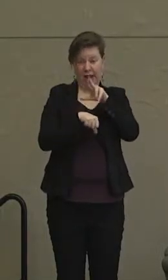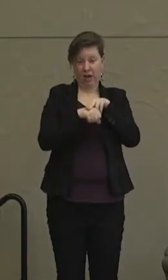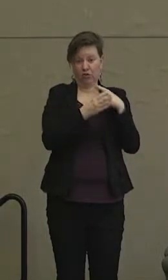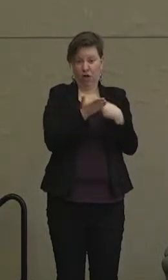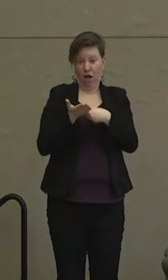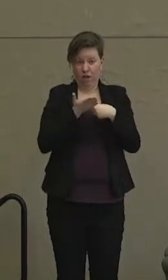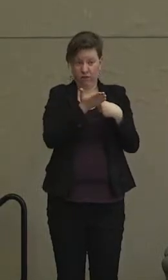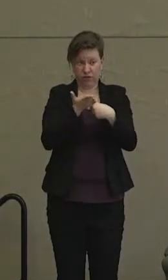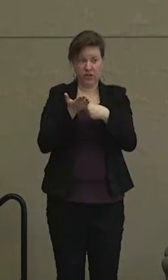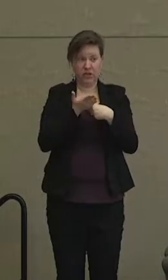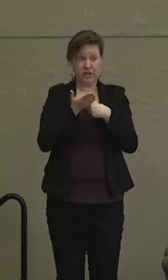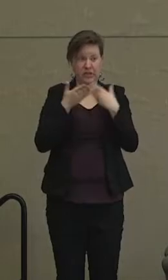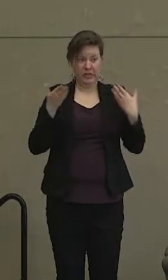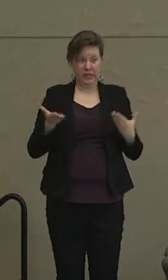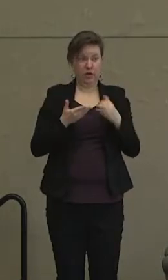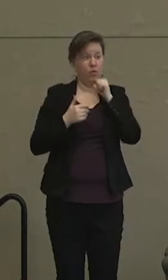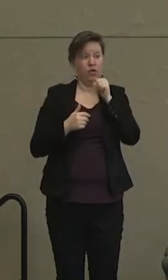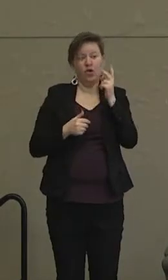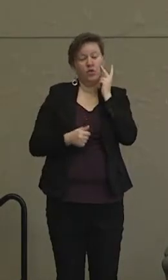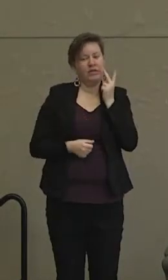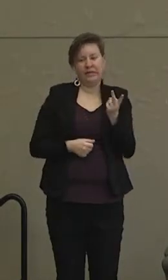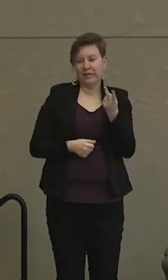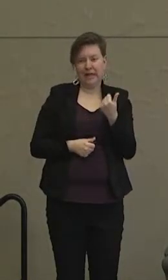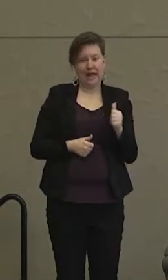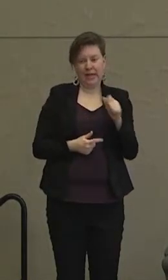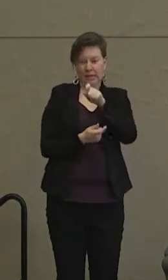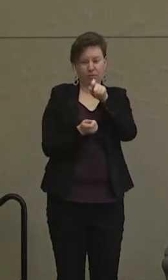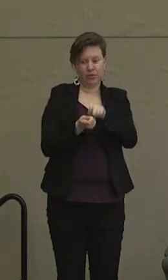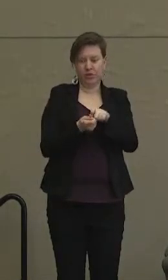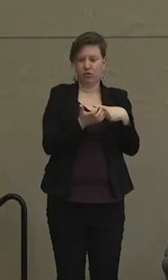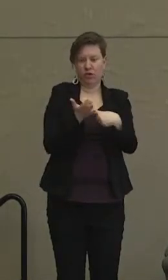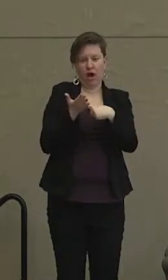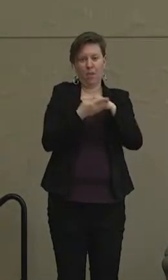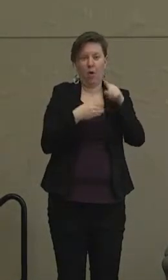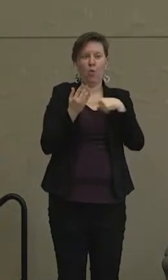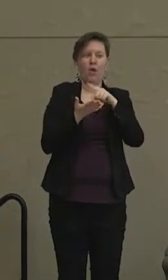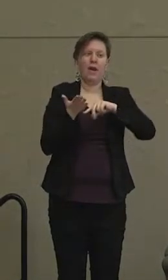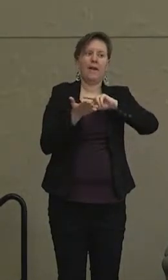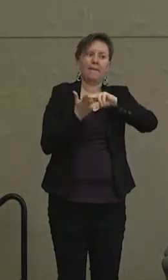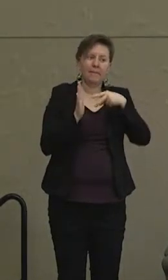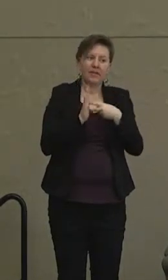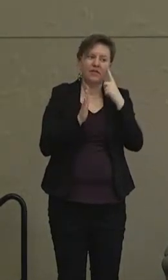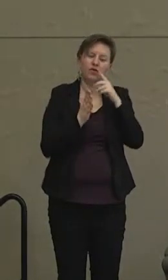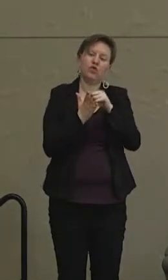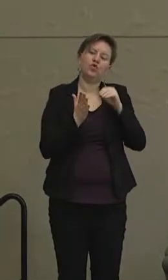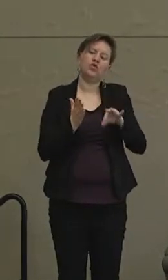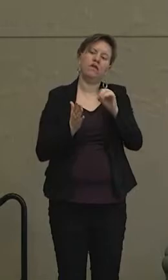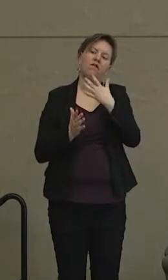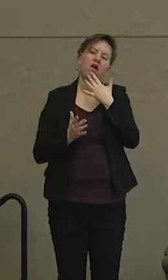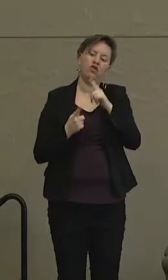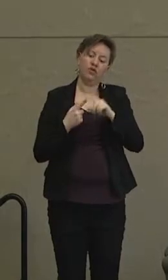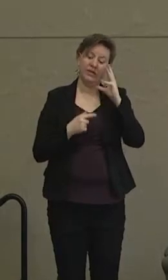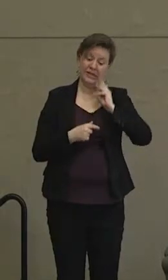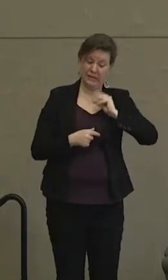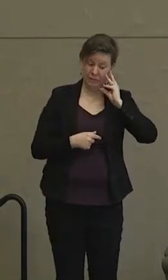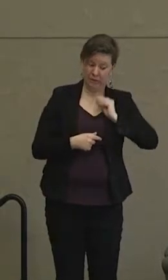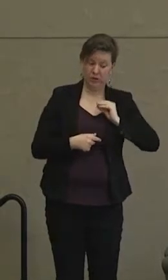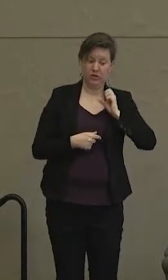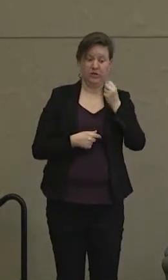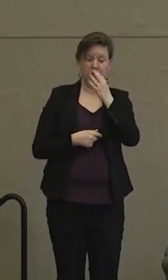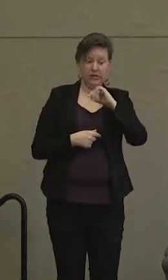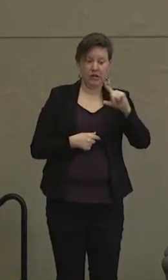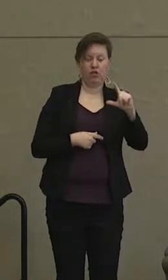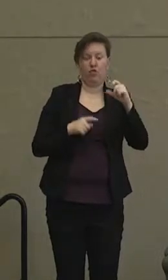and certainly here, we don't really see any particular discussions about what it means for students of color to experience sexual